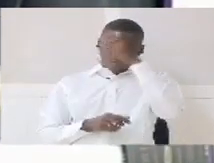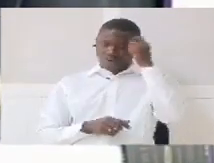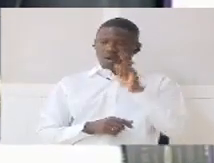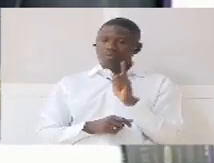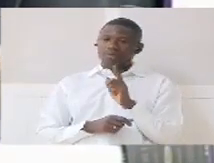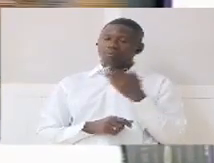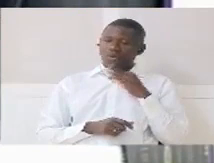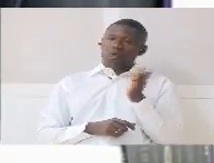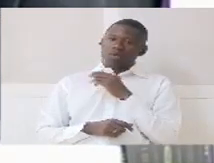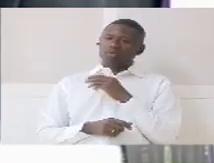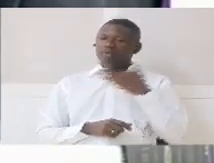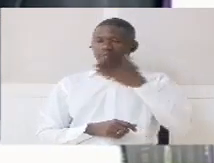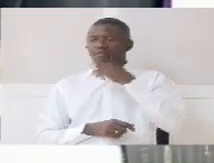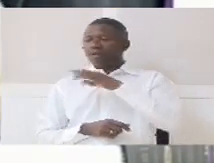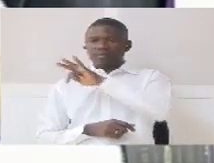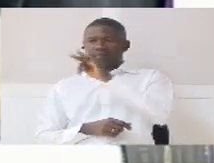weekend ola. I went on weekends.